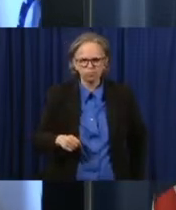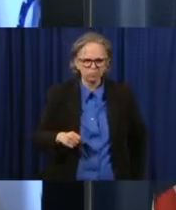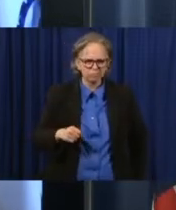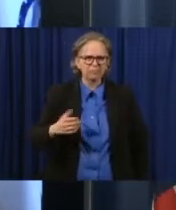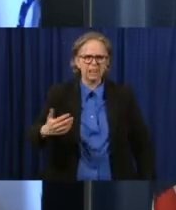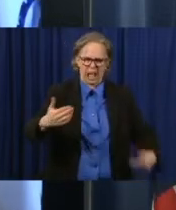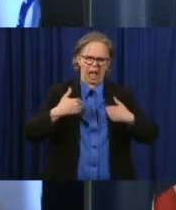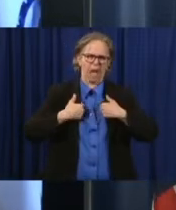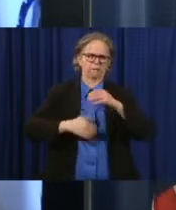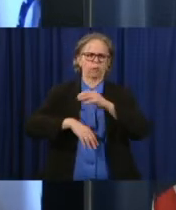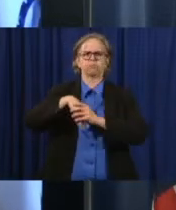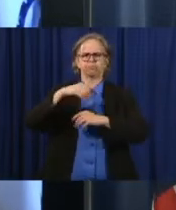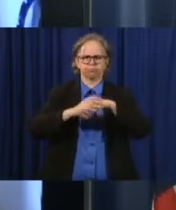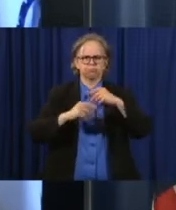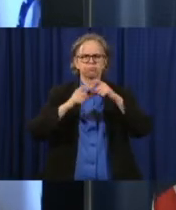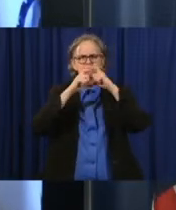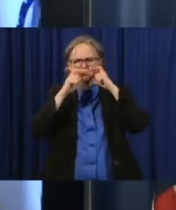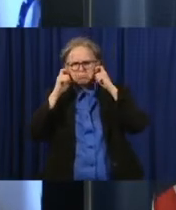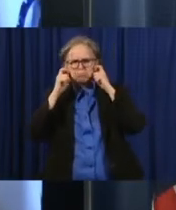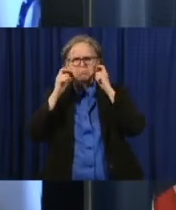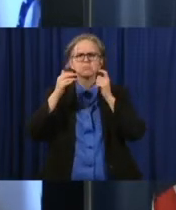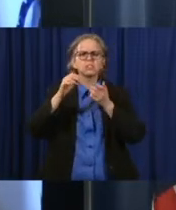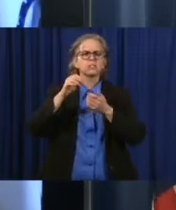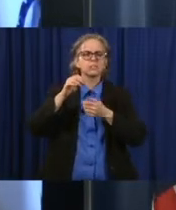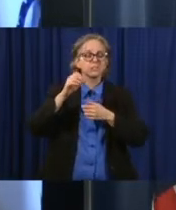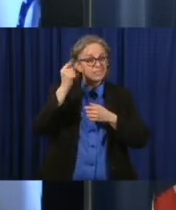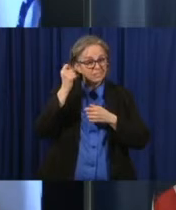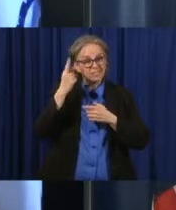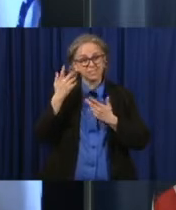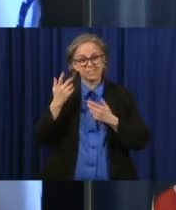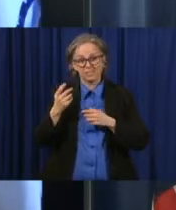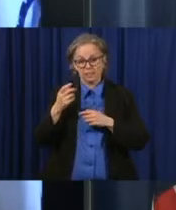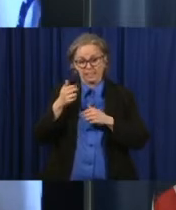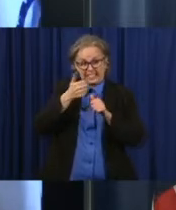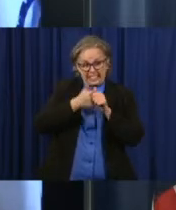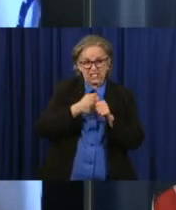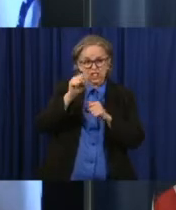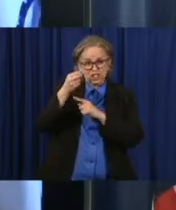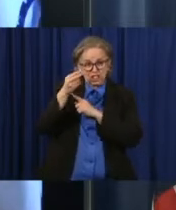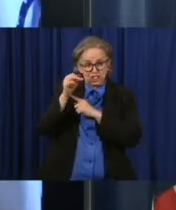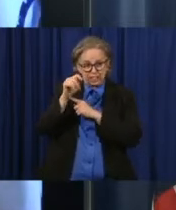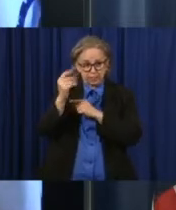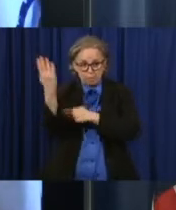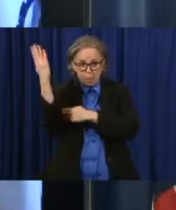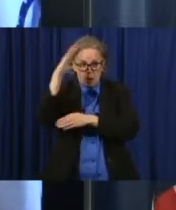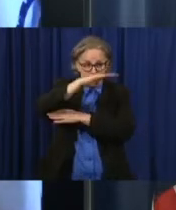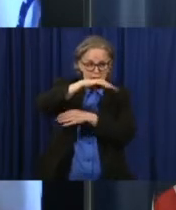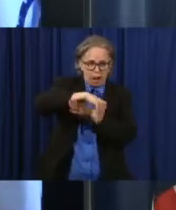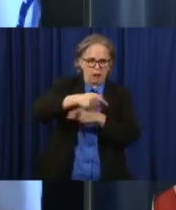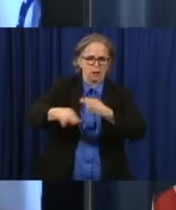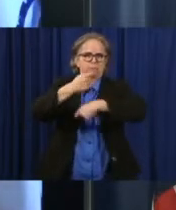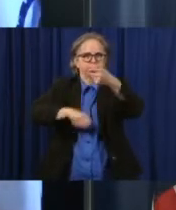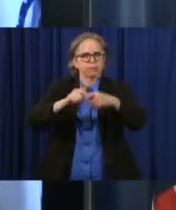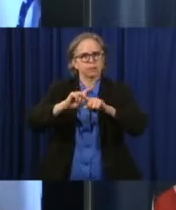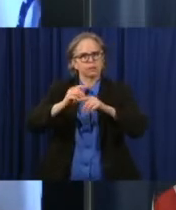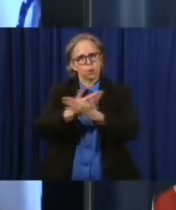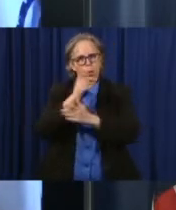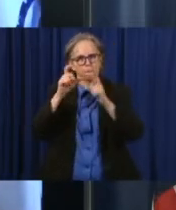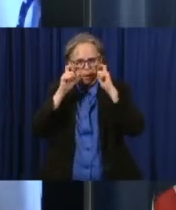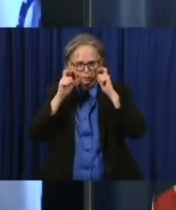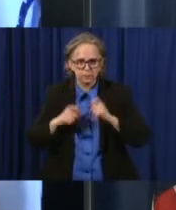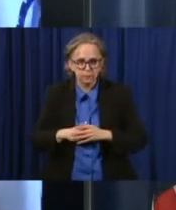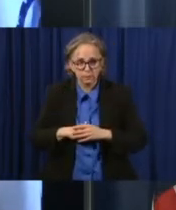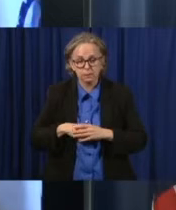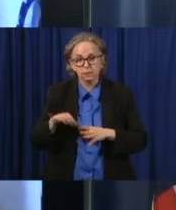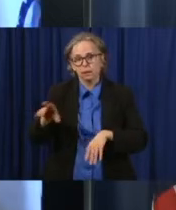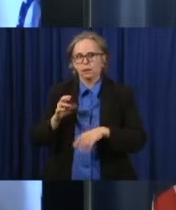on hand to give a mask for every shift to every person who works inside the prison. And of course, the people that live in the